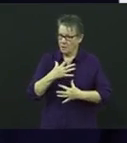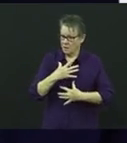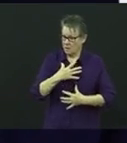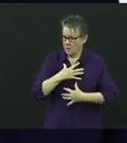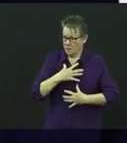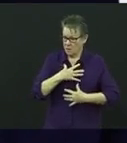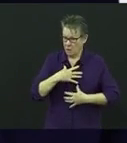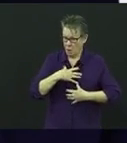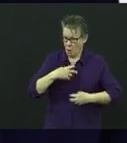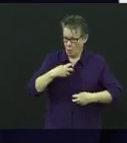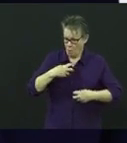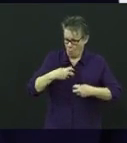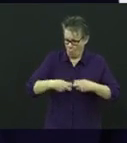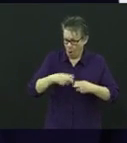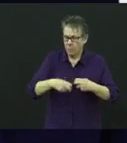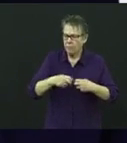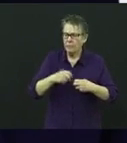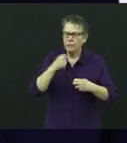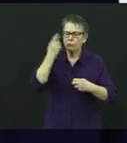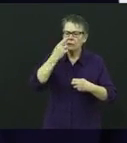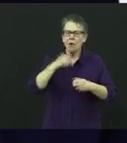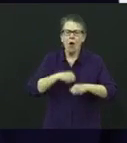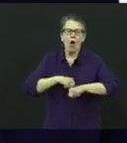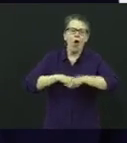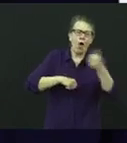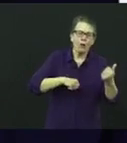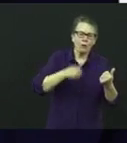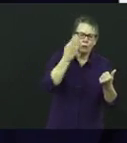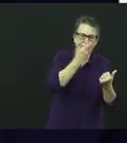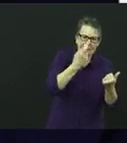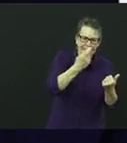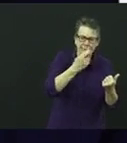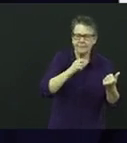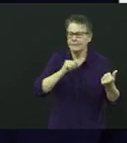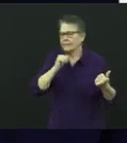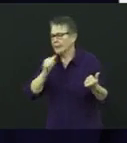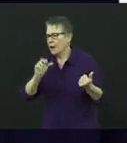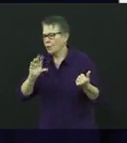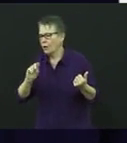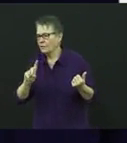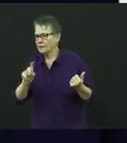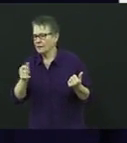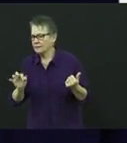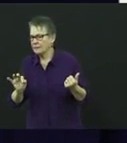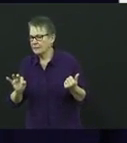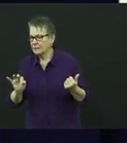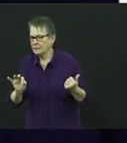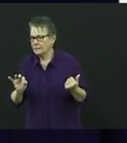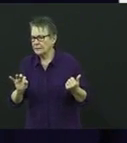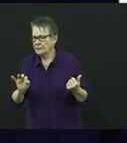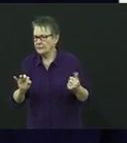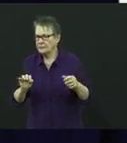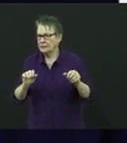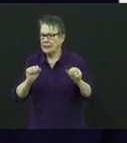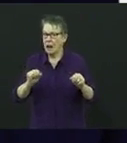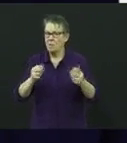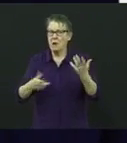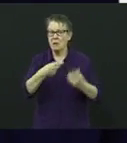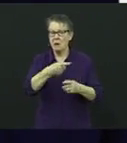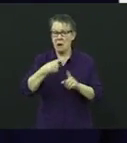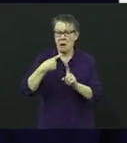glass is half full because the majority do not have COVID-19. If we hangs around